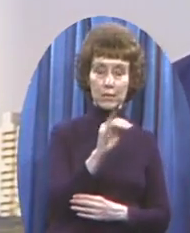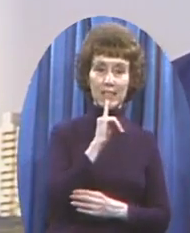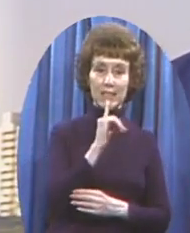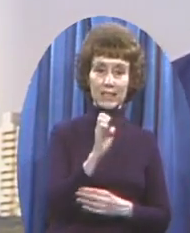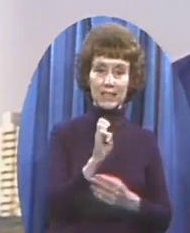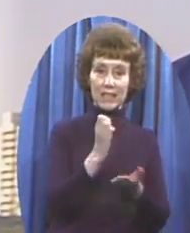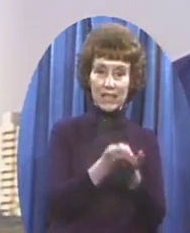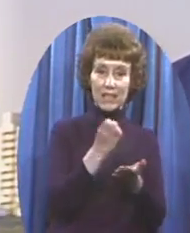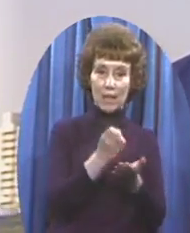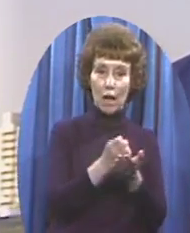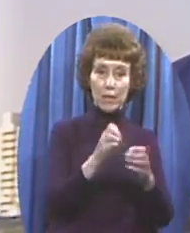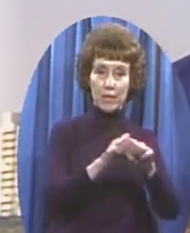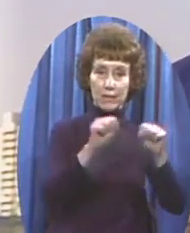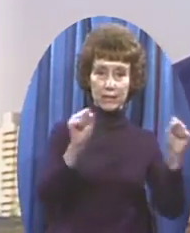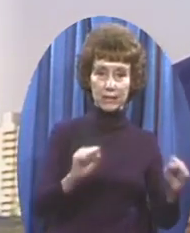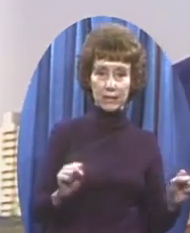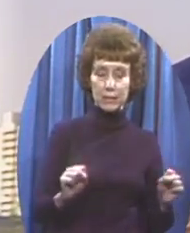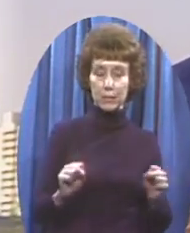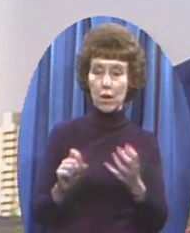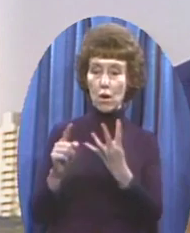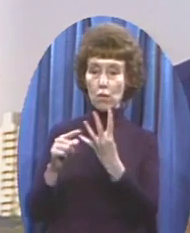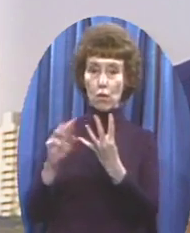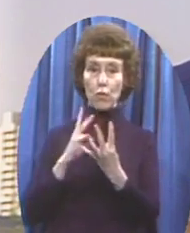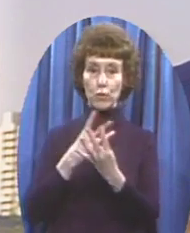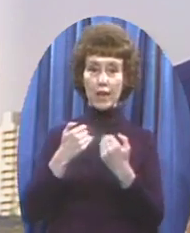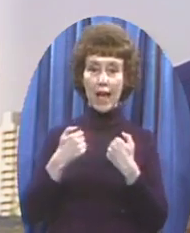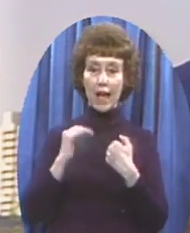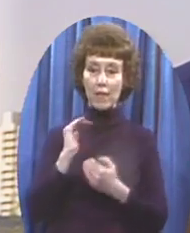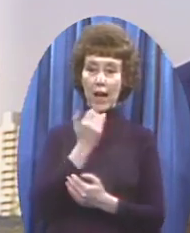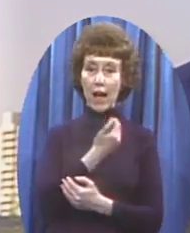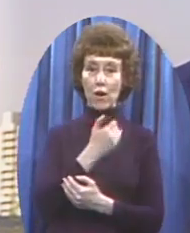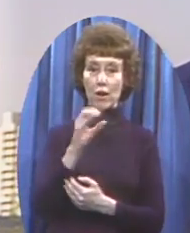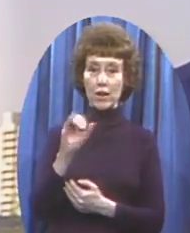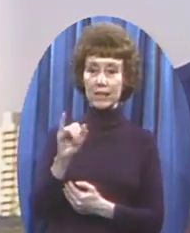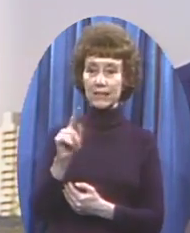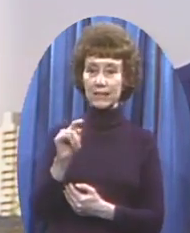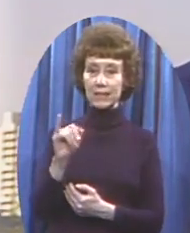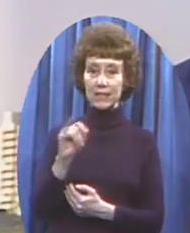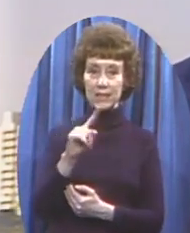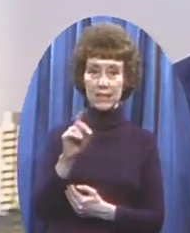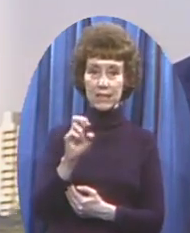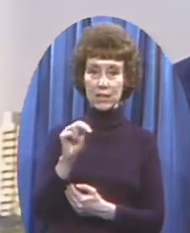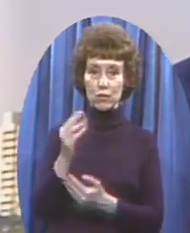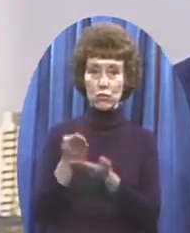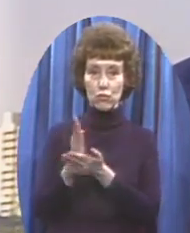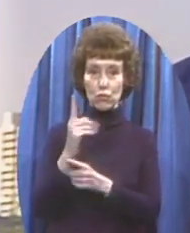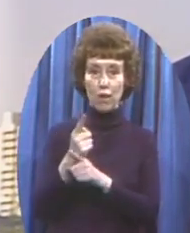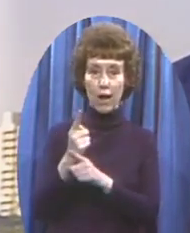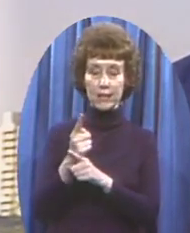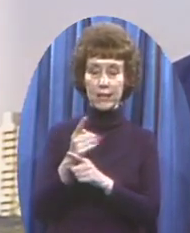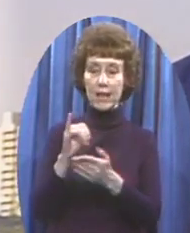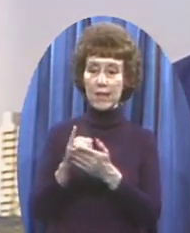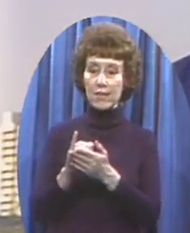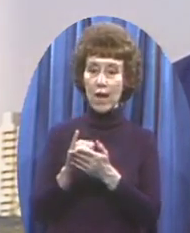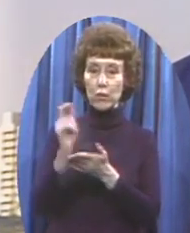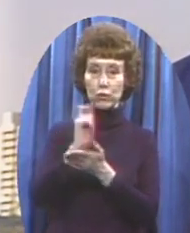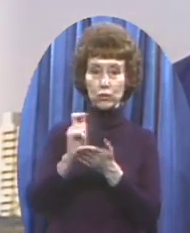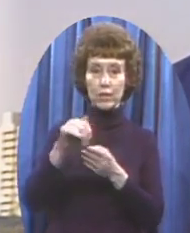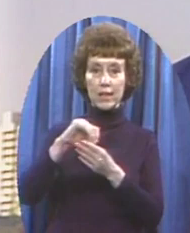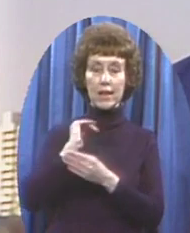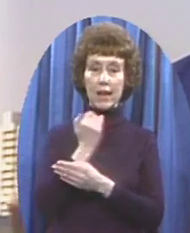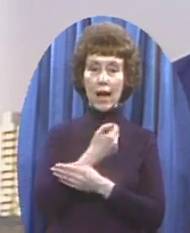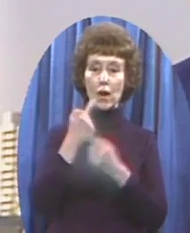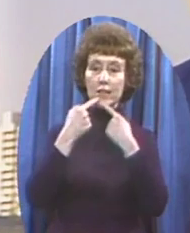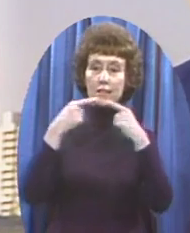system. Fourth, we have our sense of citizens' rights, which was derived in our declaration as